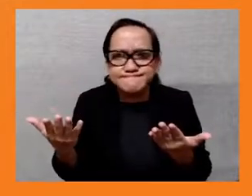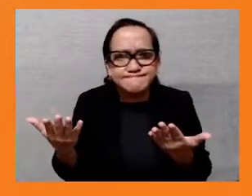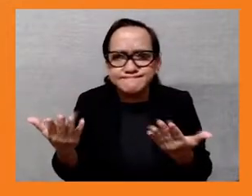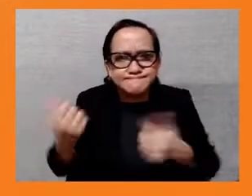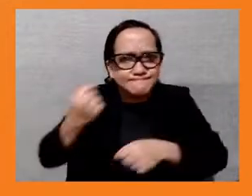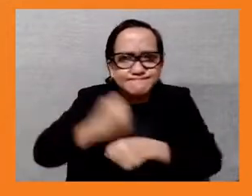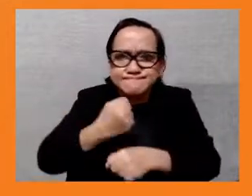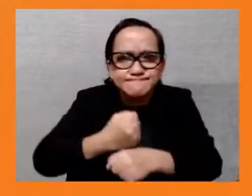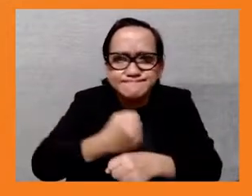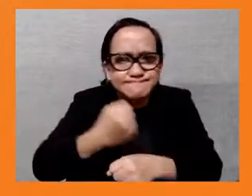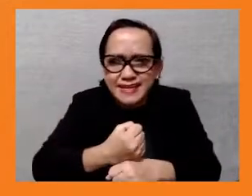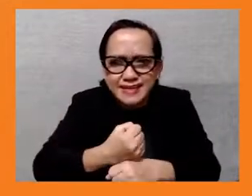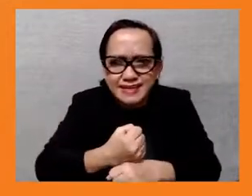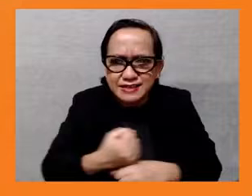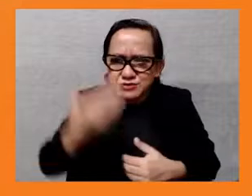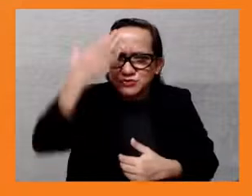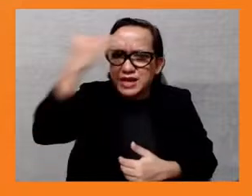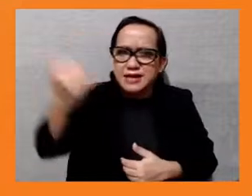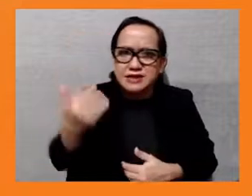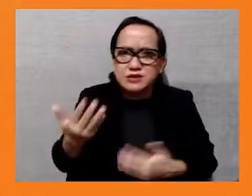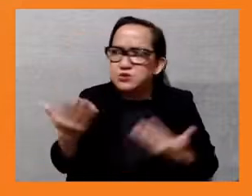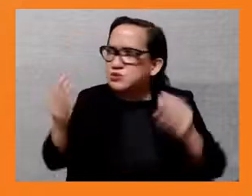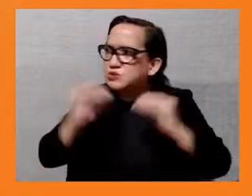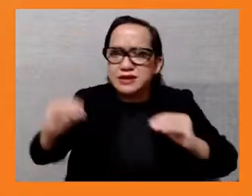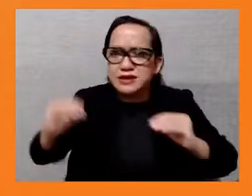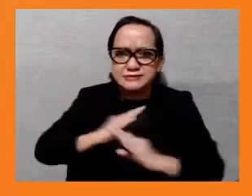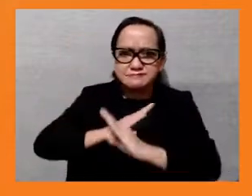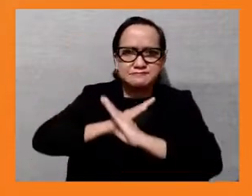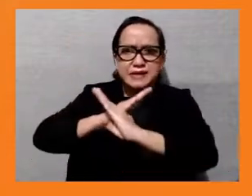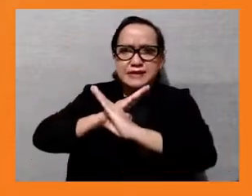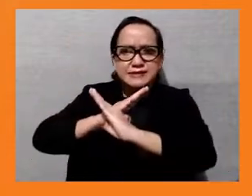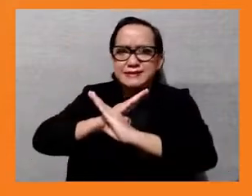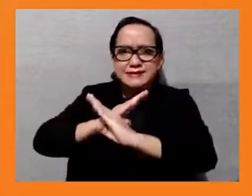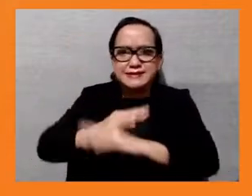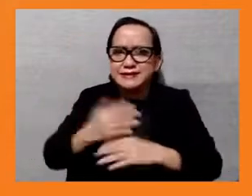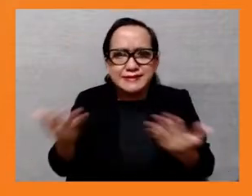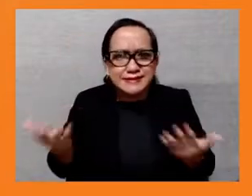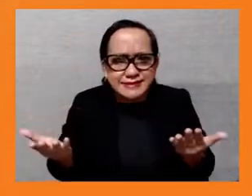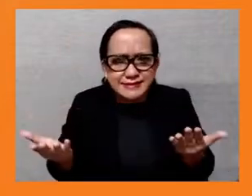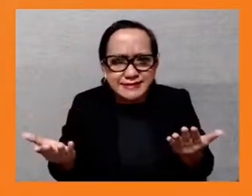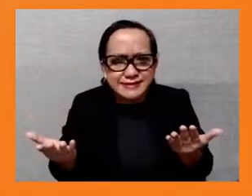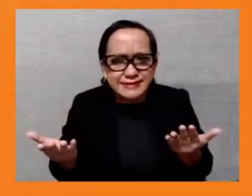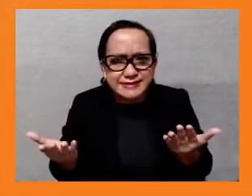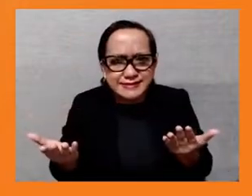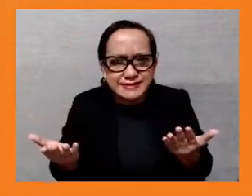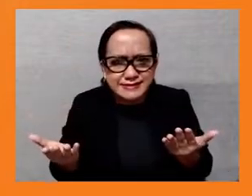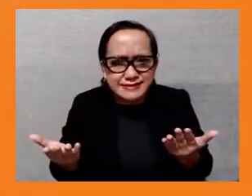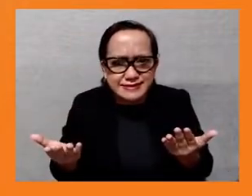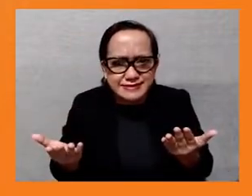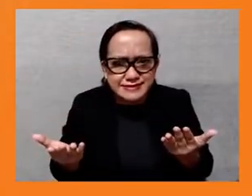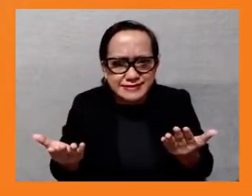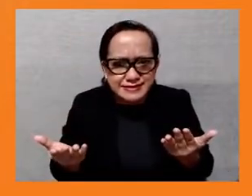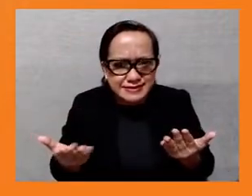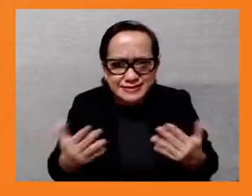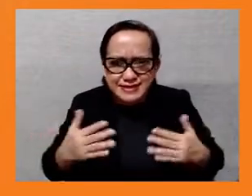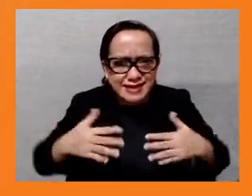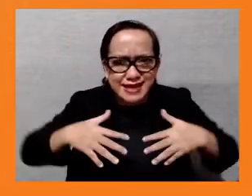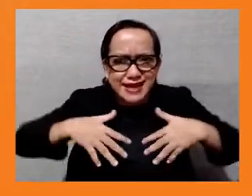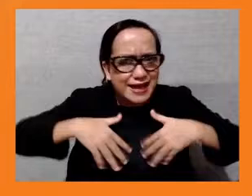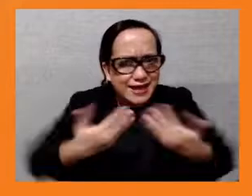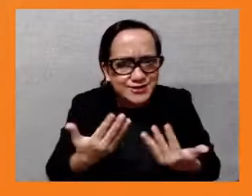people and the environment across all of the projects that we support. So, look, thanks very much. And I'm looking forward to hearing the other